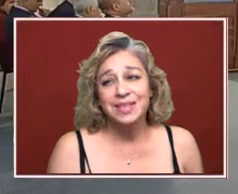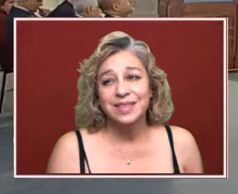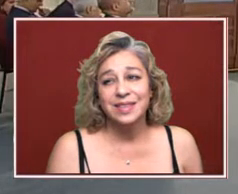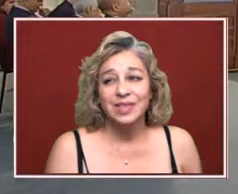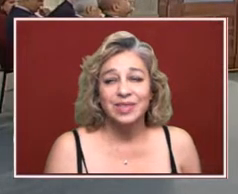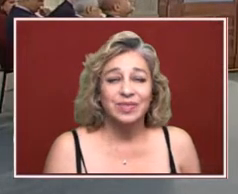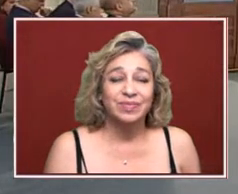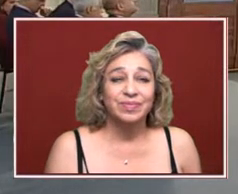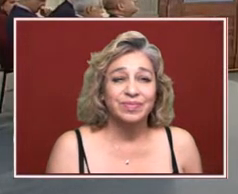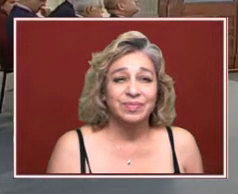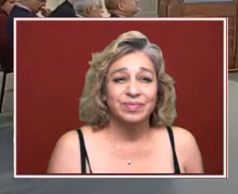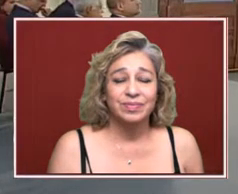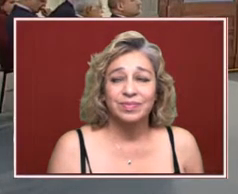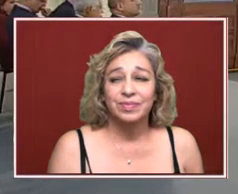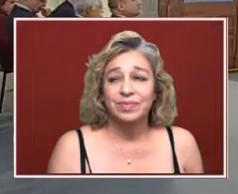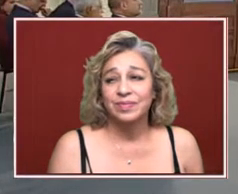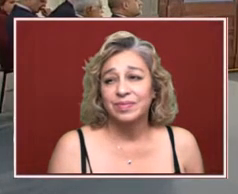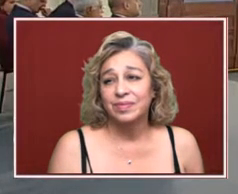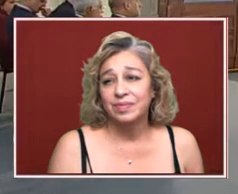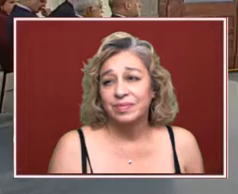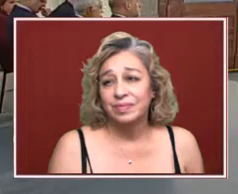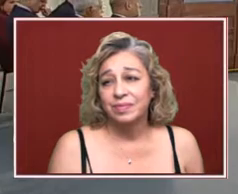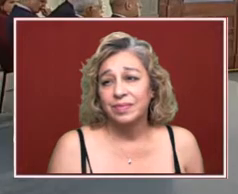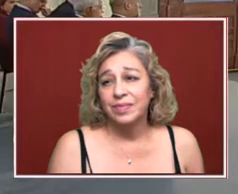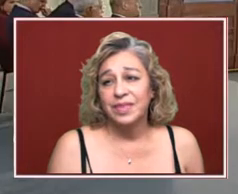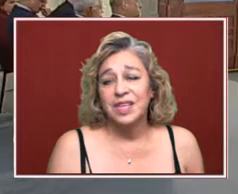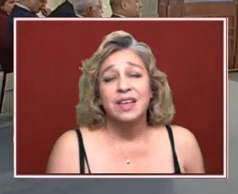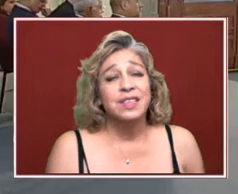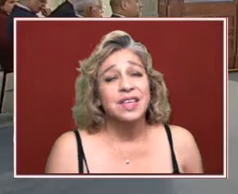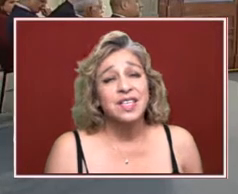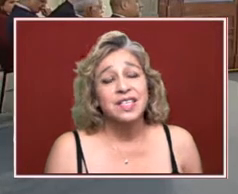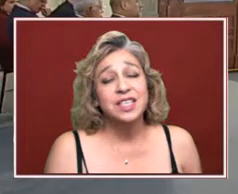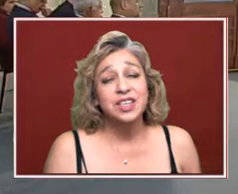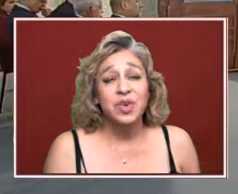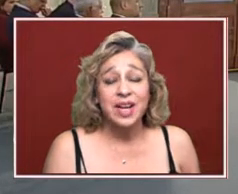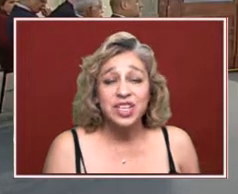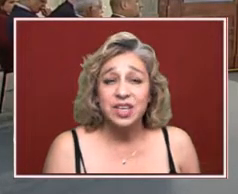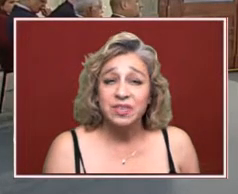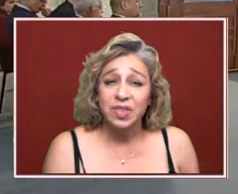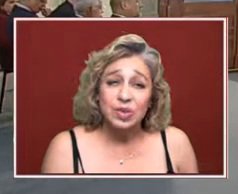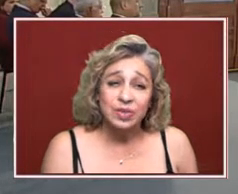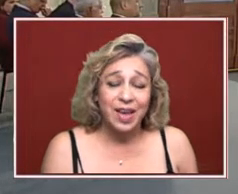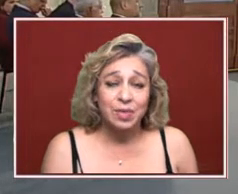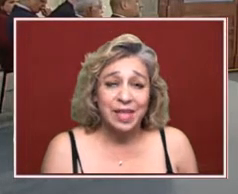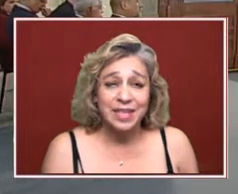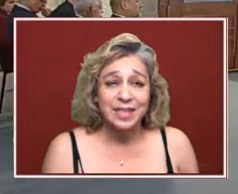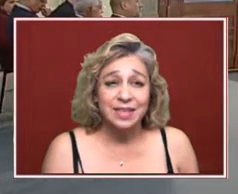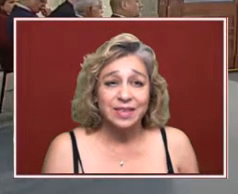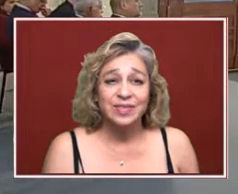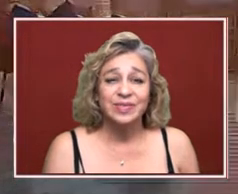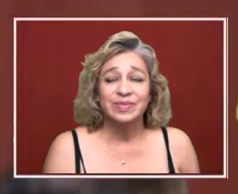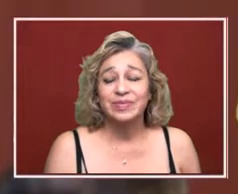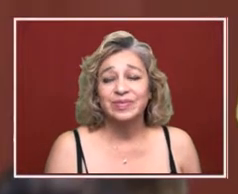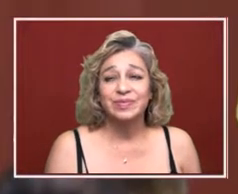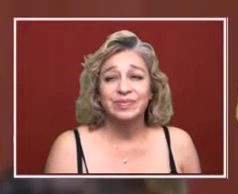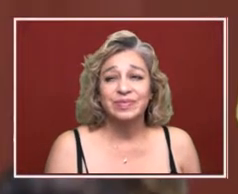families. La desintegración de las familias. The disintegration of those families. Y